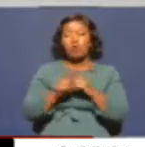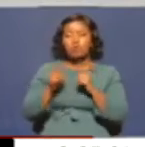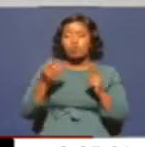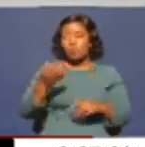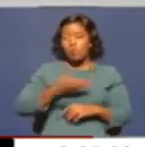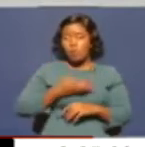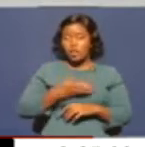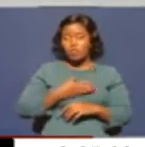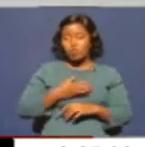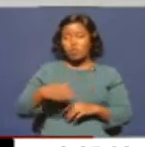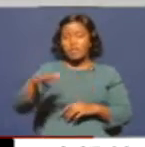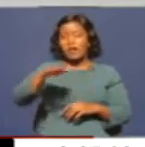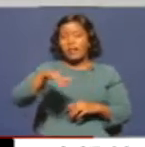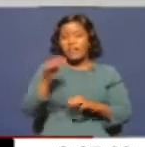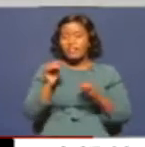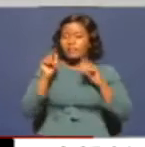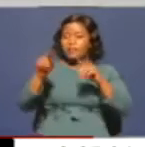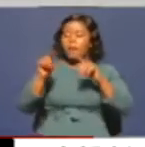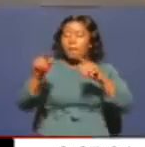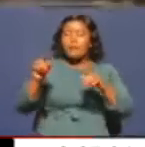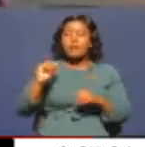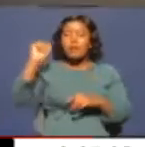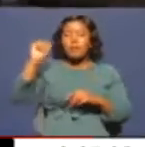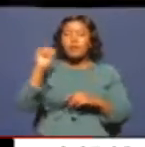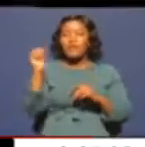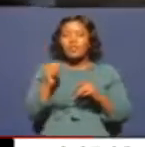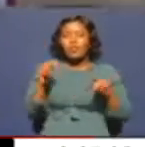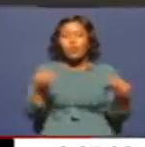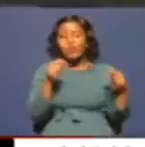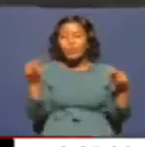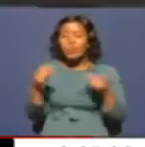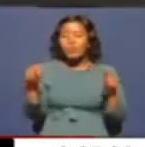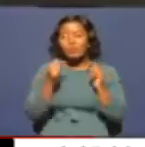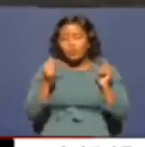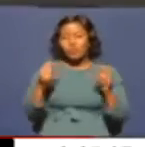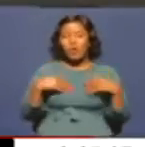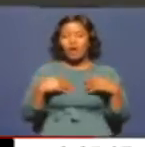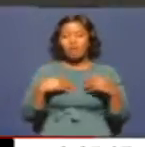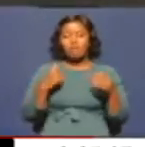Fattah Burhan, has blamed political infighting for the state of affairs there.